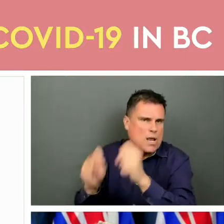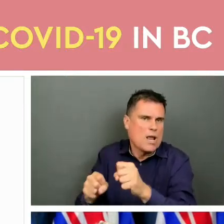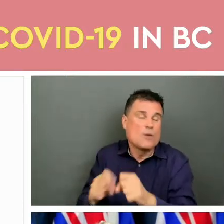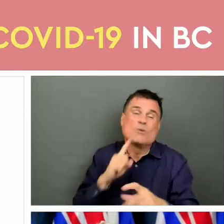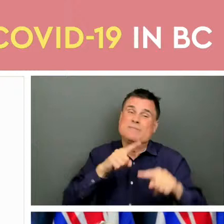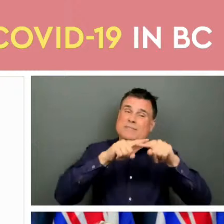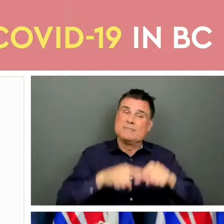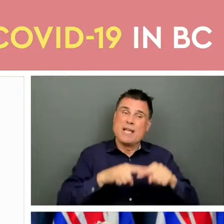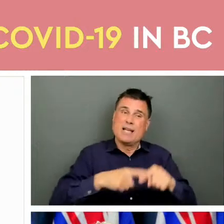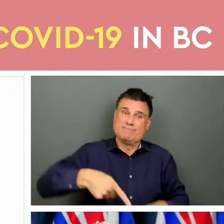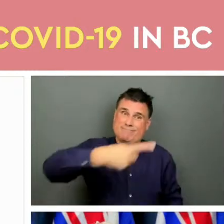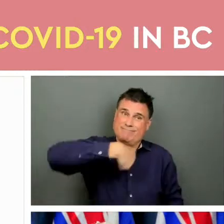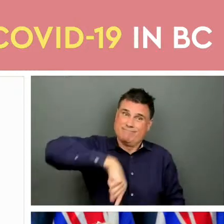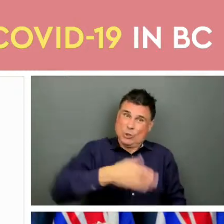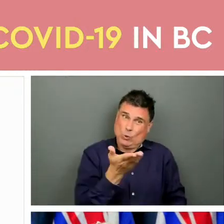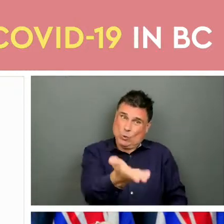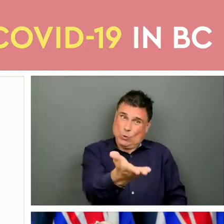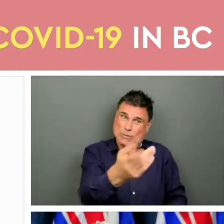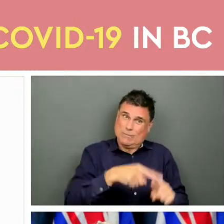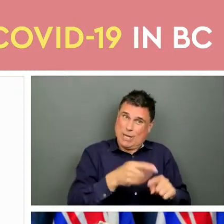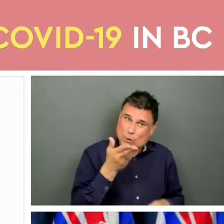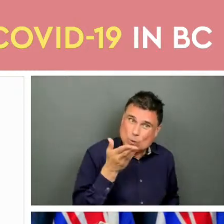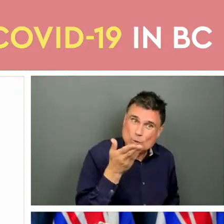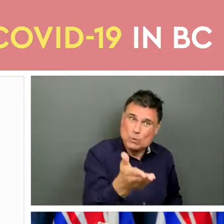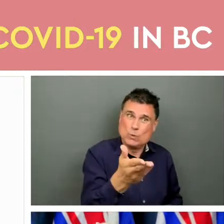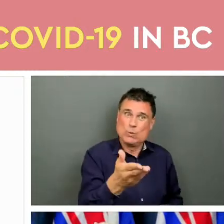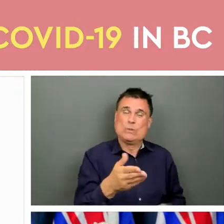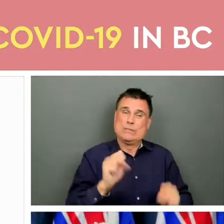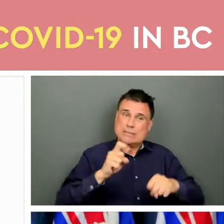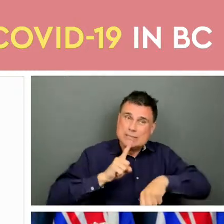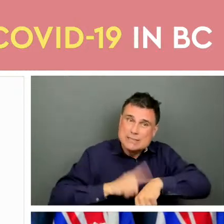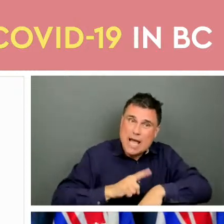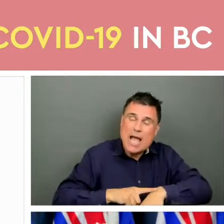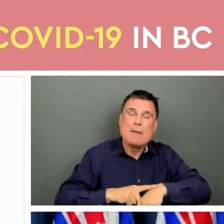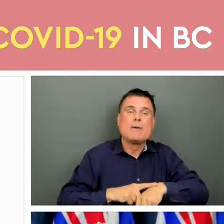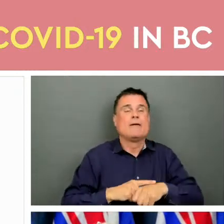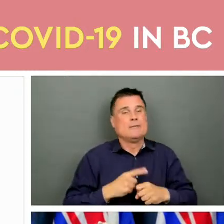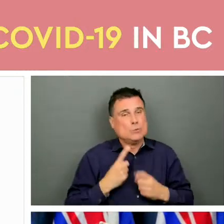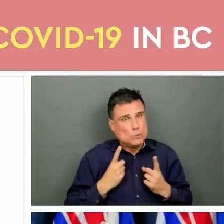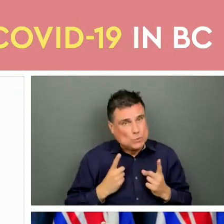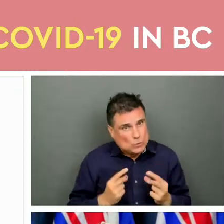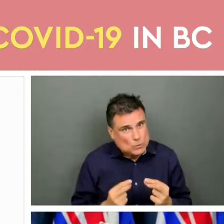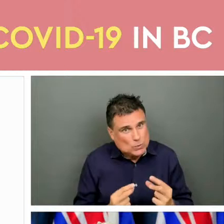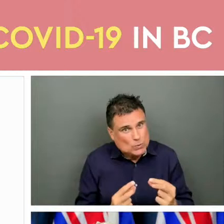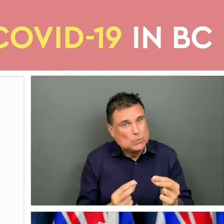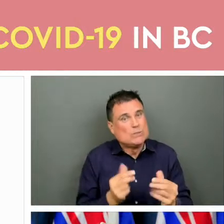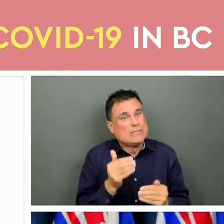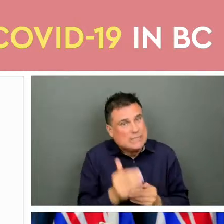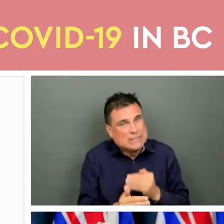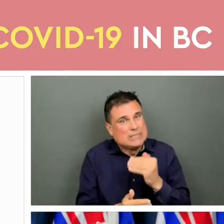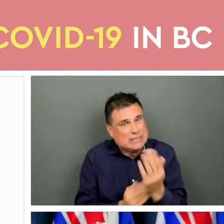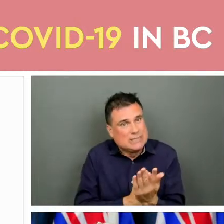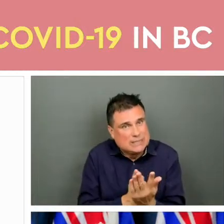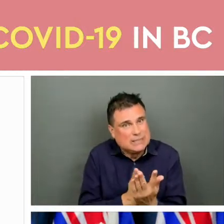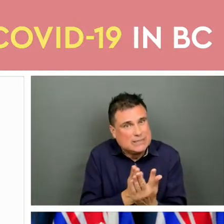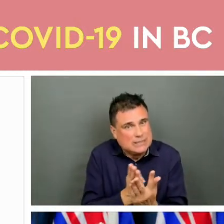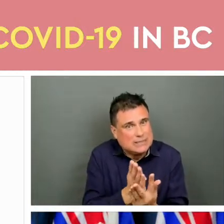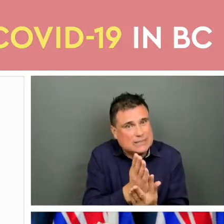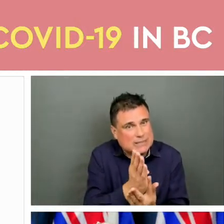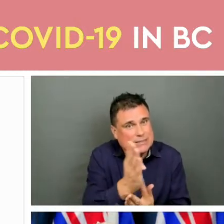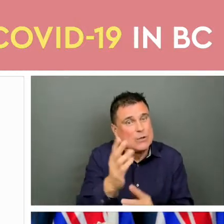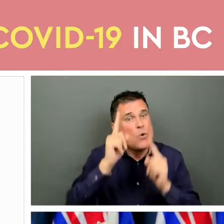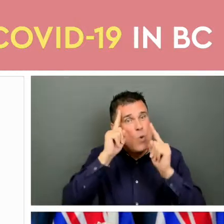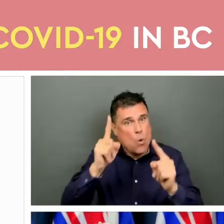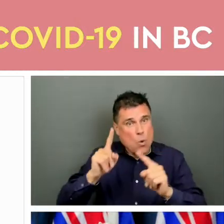us taking our time, doing things slowly and surely, and making sure that we are testing, tracing and